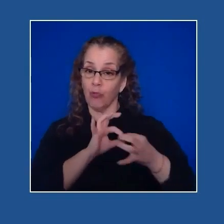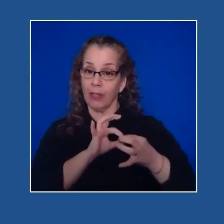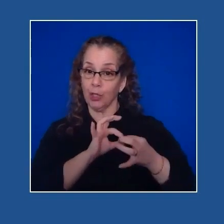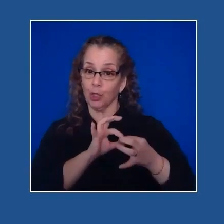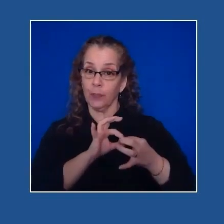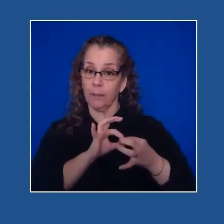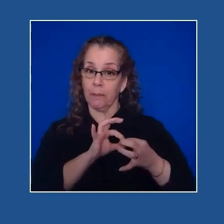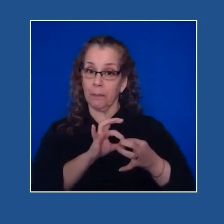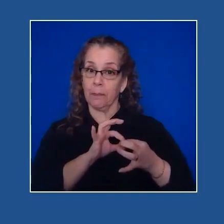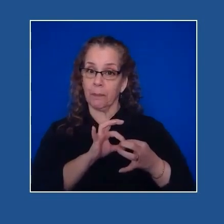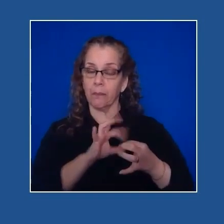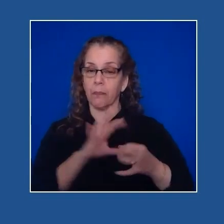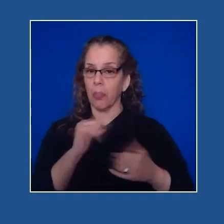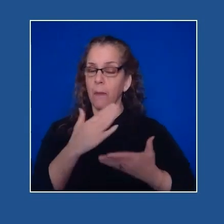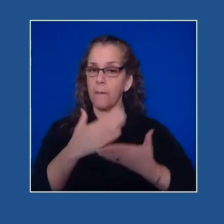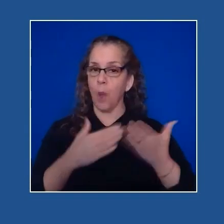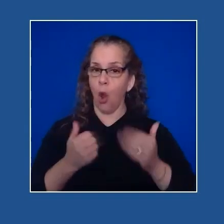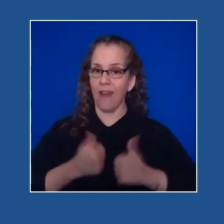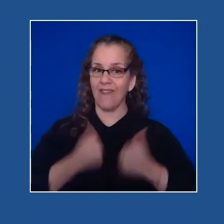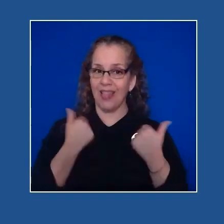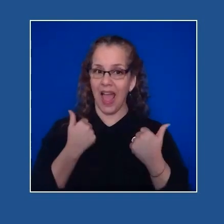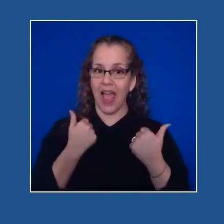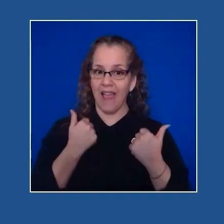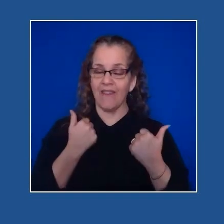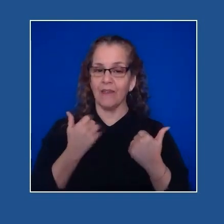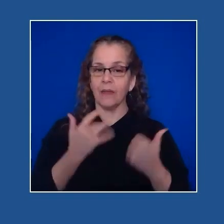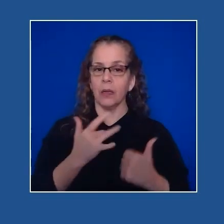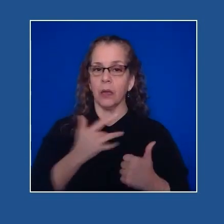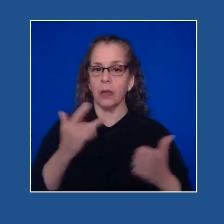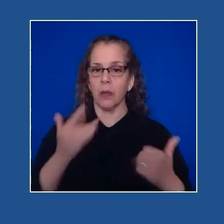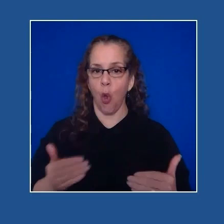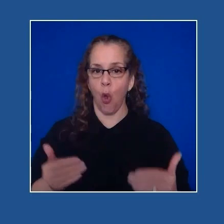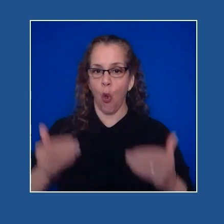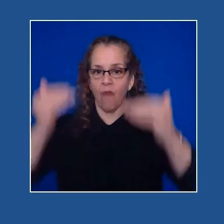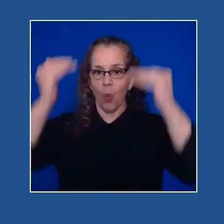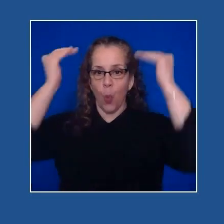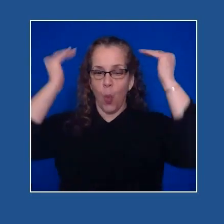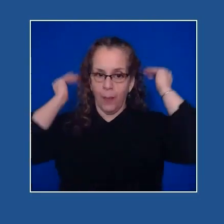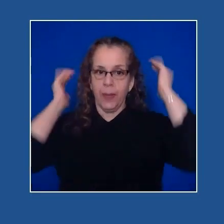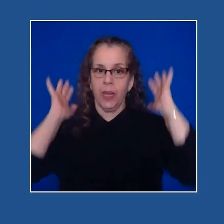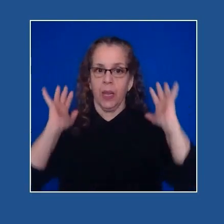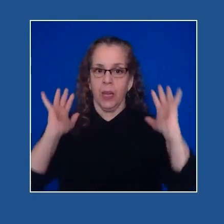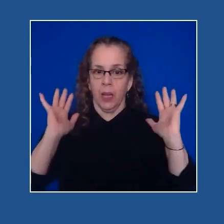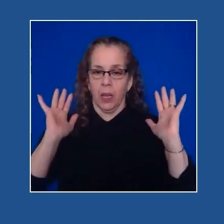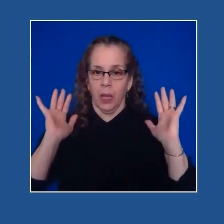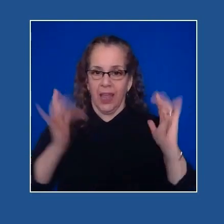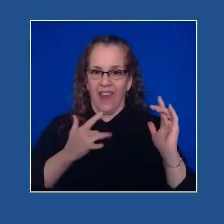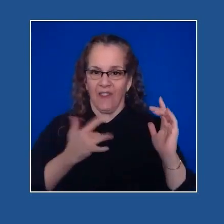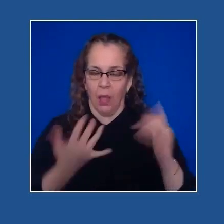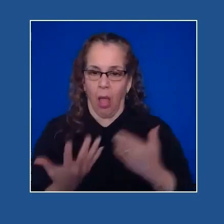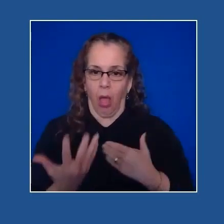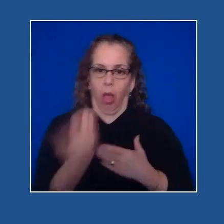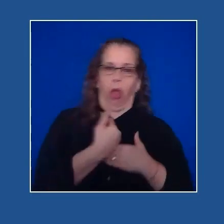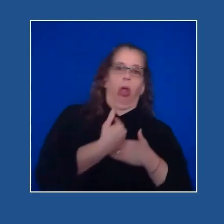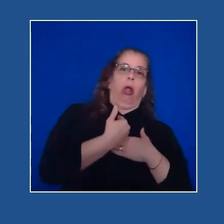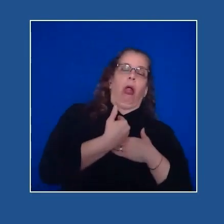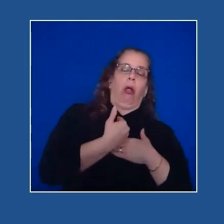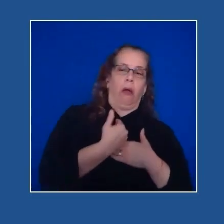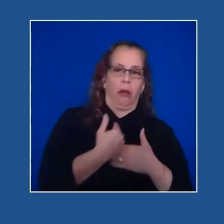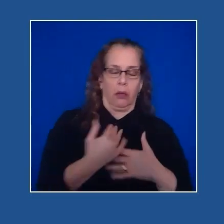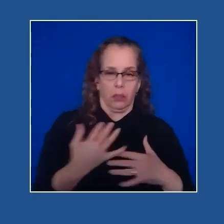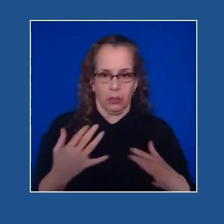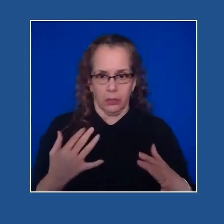of life that is quite overwhelming and invasive. And finally,